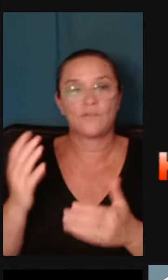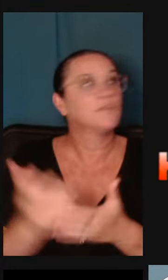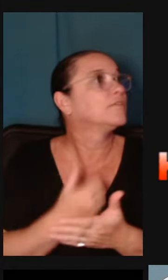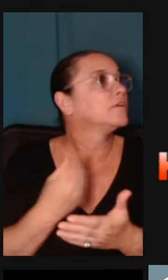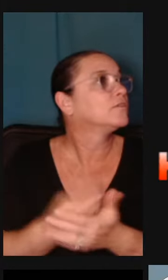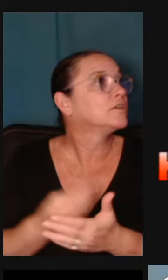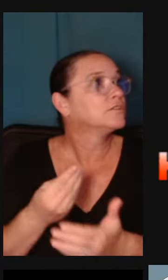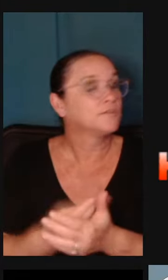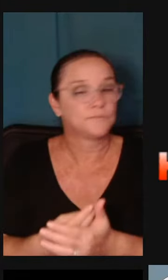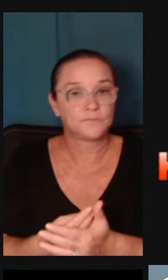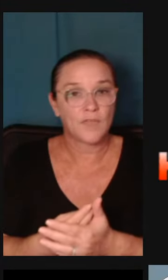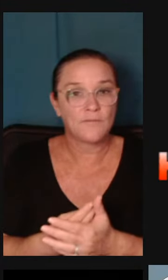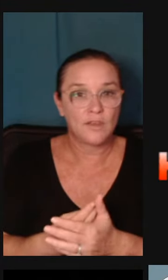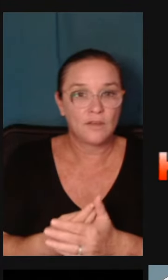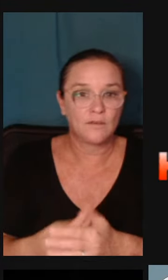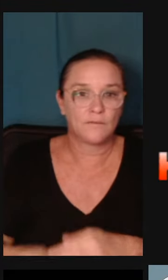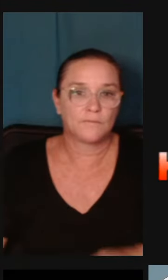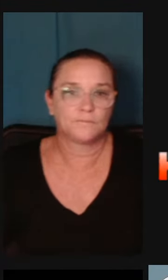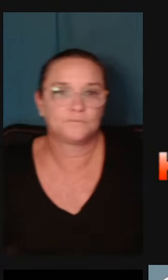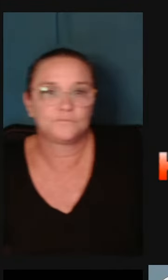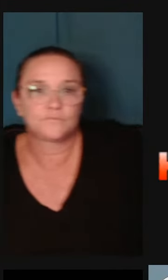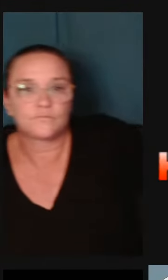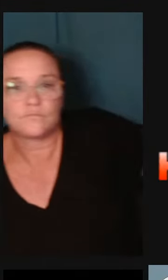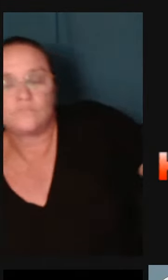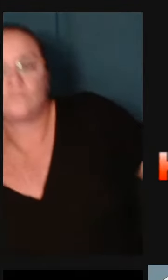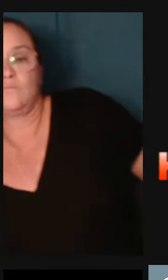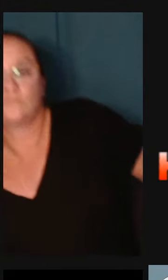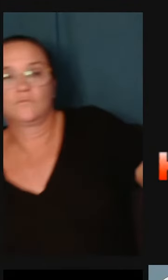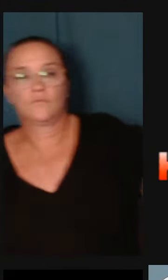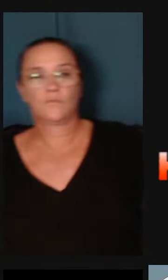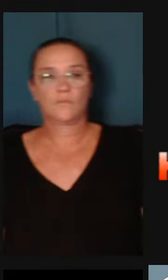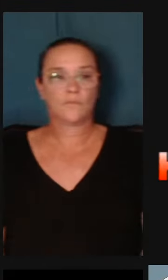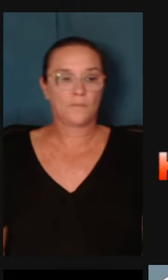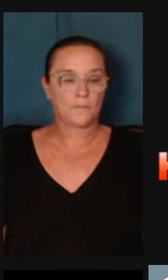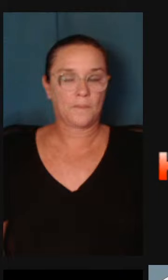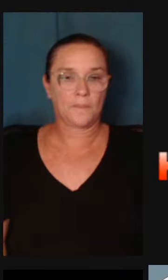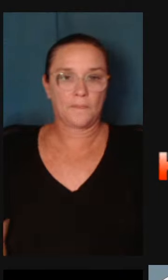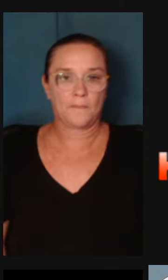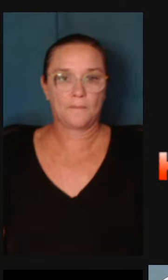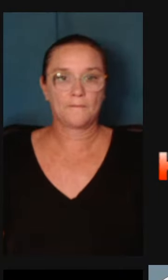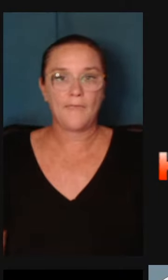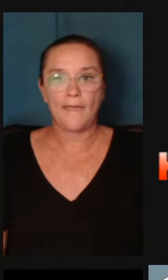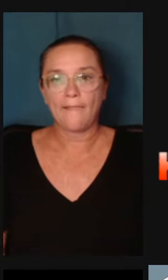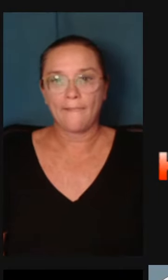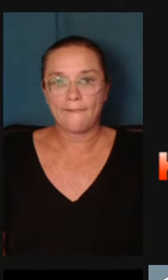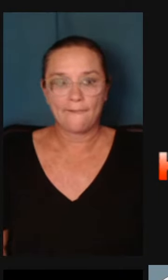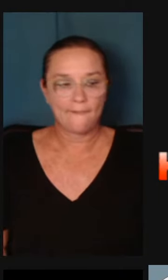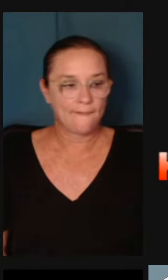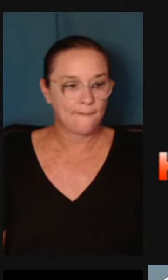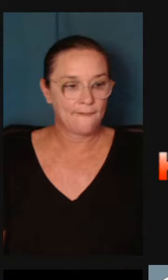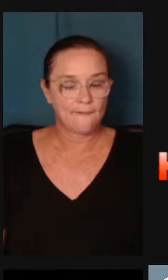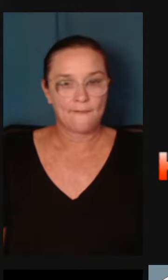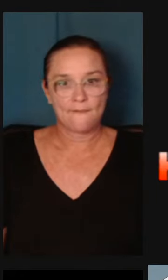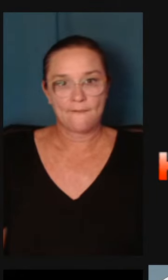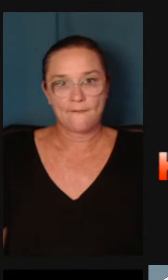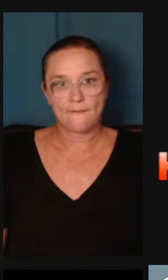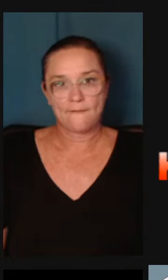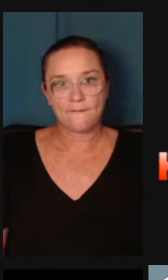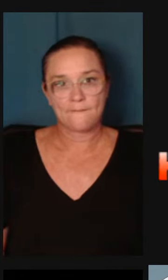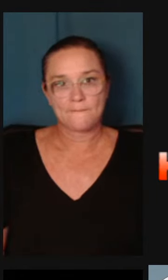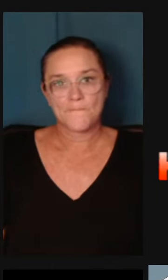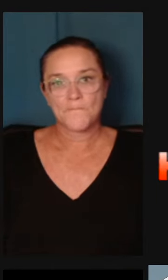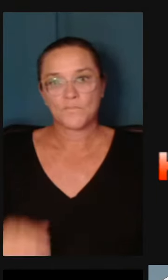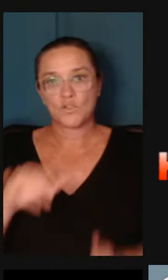Yeah. You got it? YouTube Giving fundraiser. Yeah. YouTube Giving. That's what it is. Giving. Yep. Here on YouTube. Yeah. So that helps us